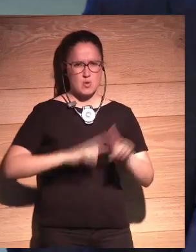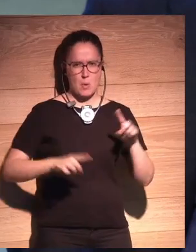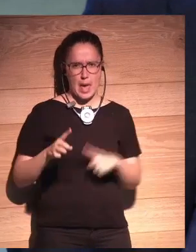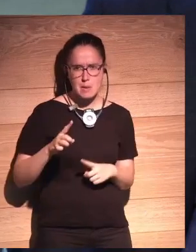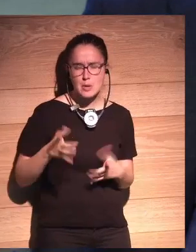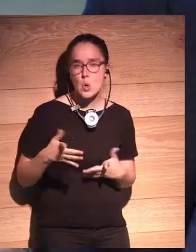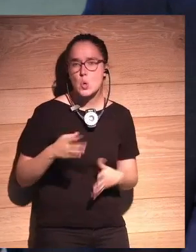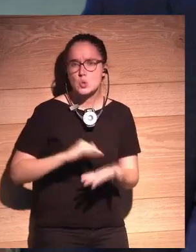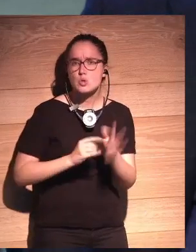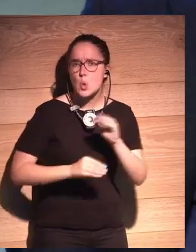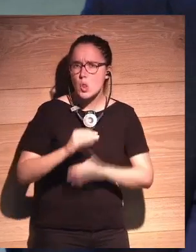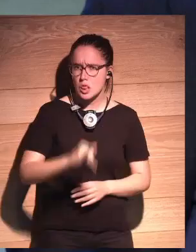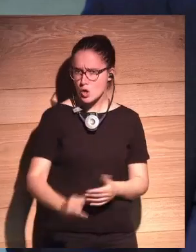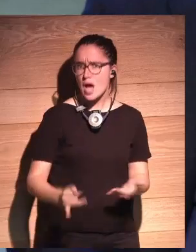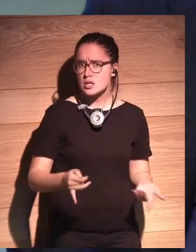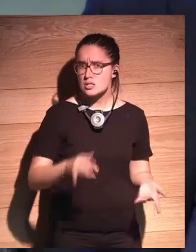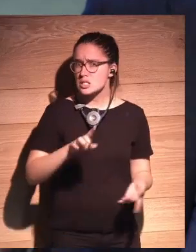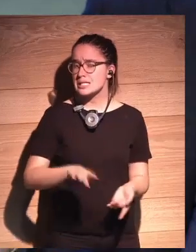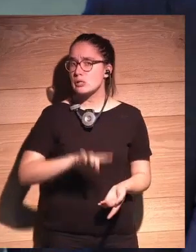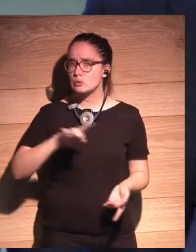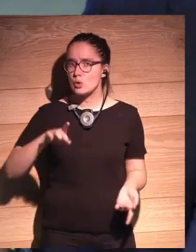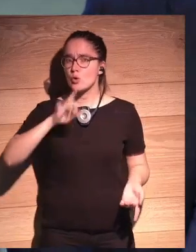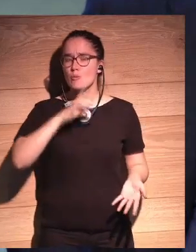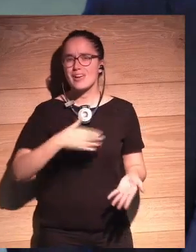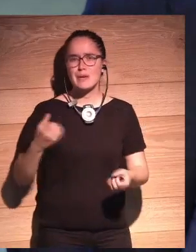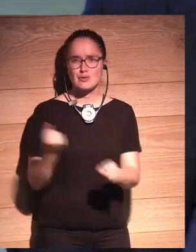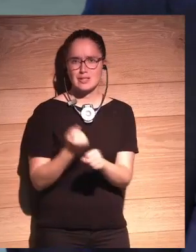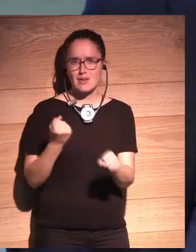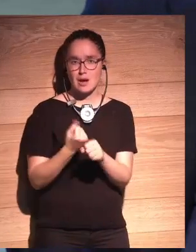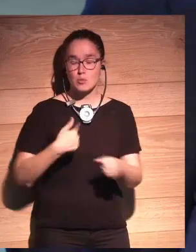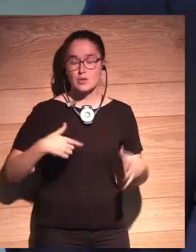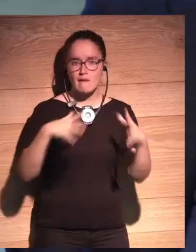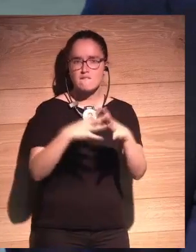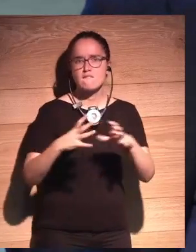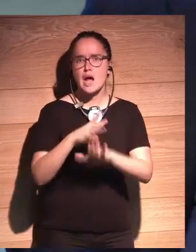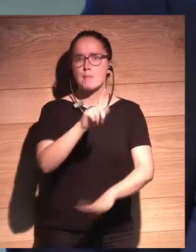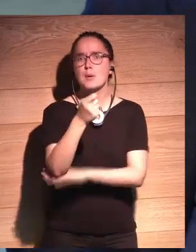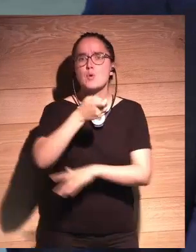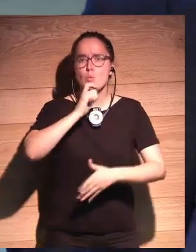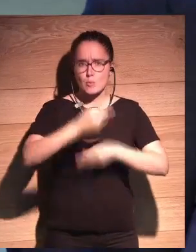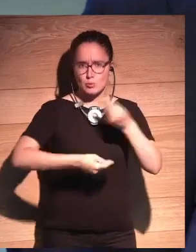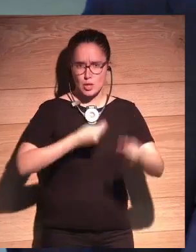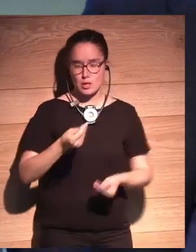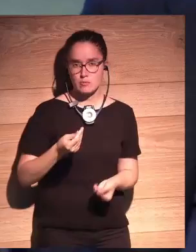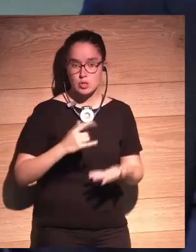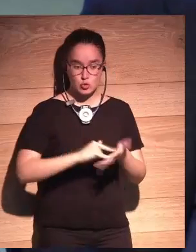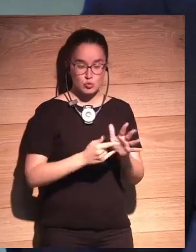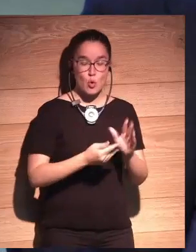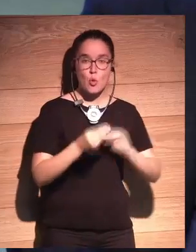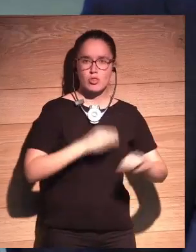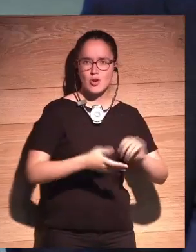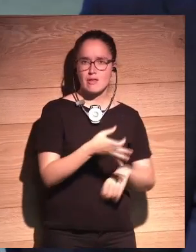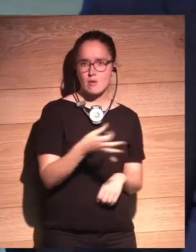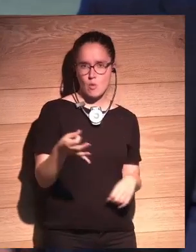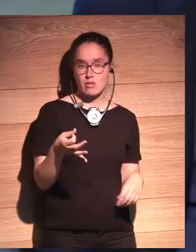are we doing, or how do we work with our ambitions and make a proper solution at the same time? It's about